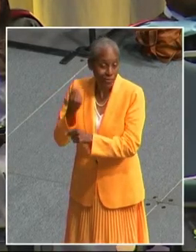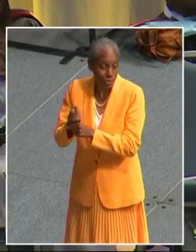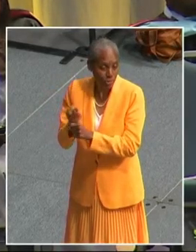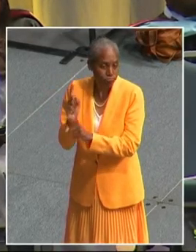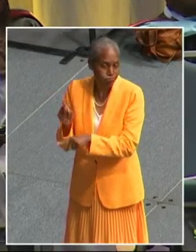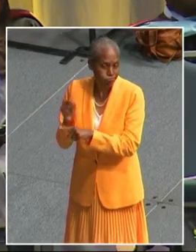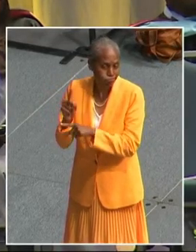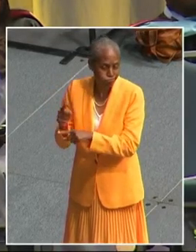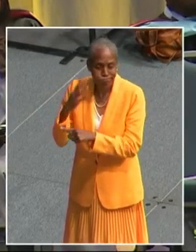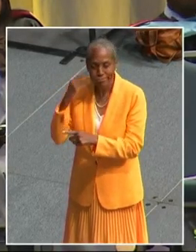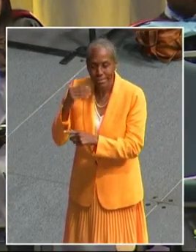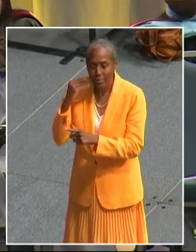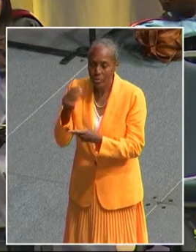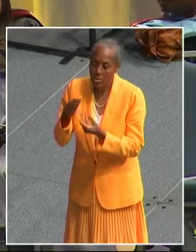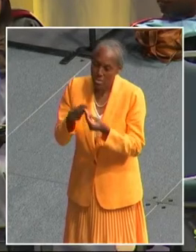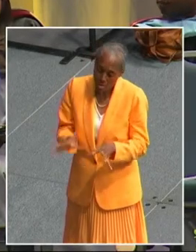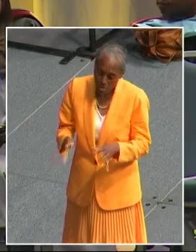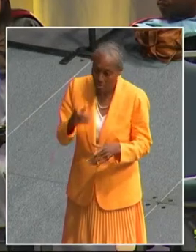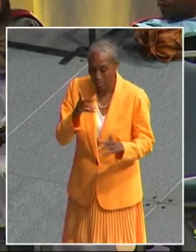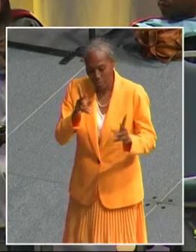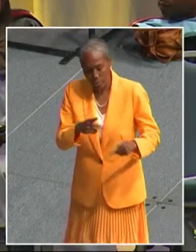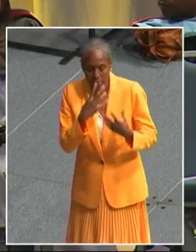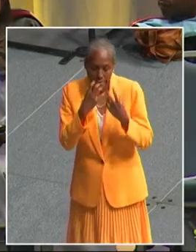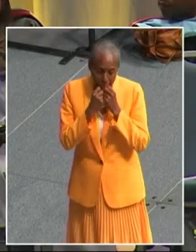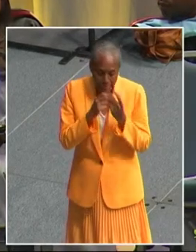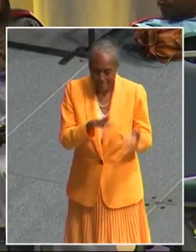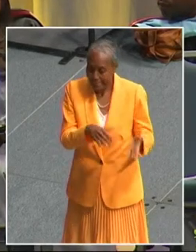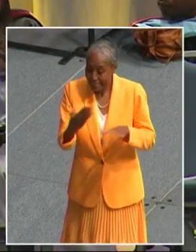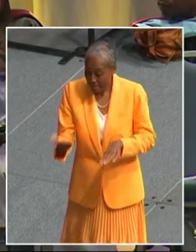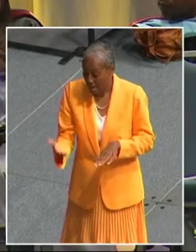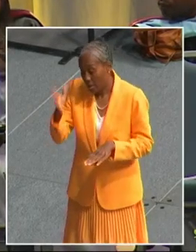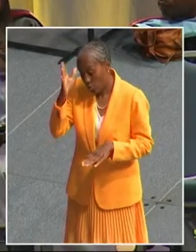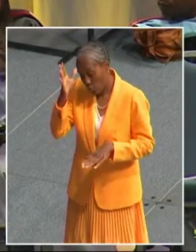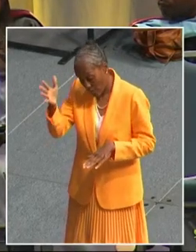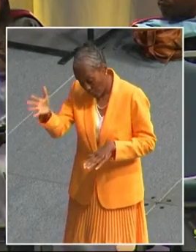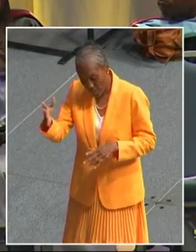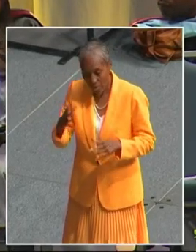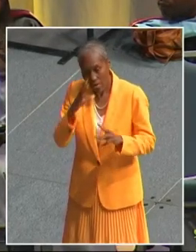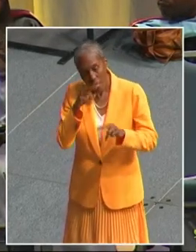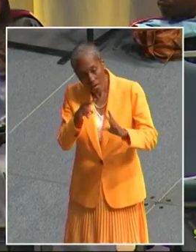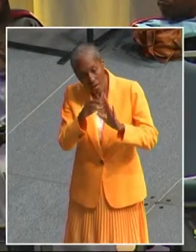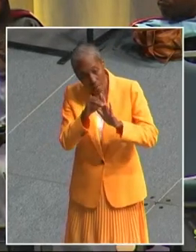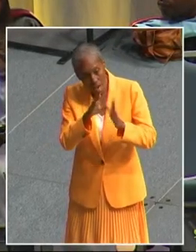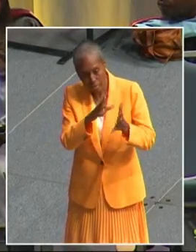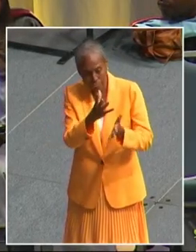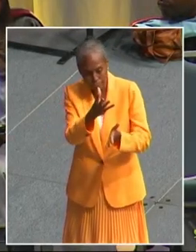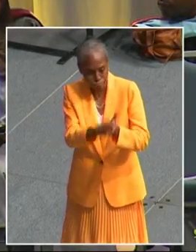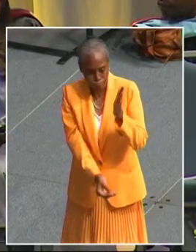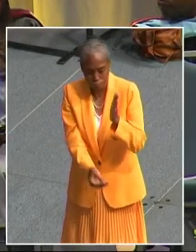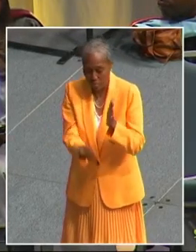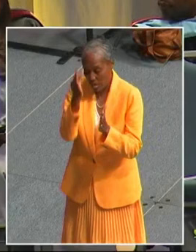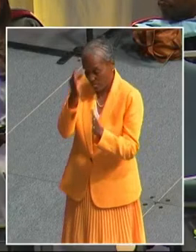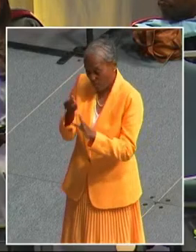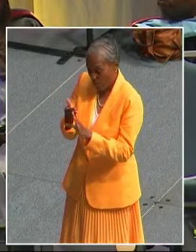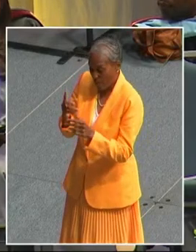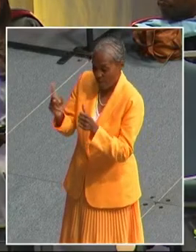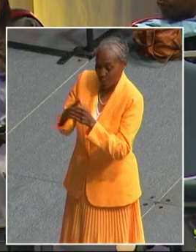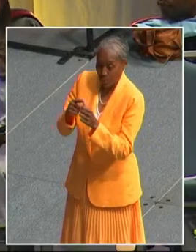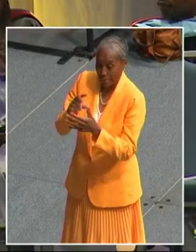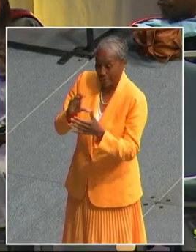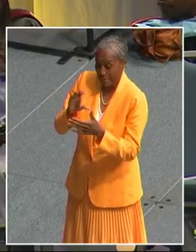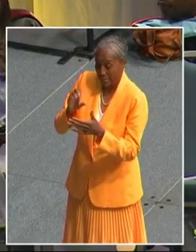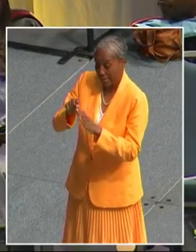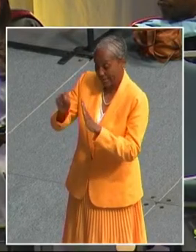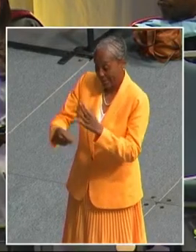you, experienced loss of a loved one. His grandfather and role model passed away just before his first semester at Central